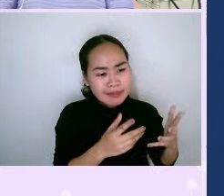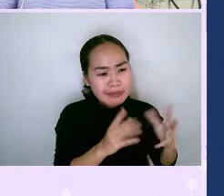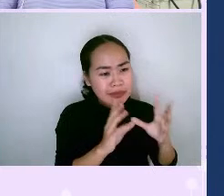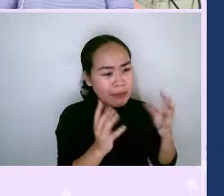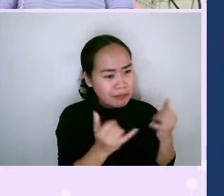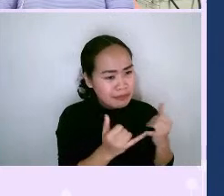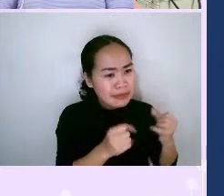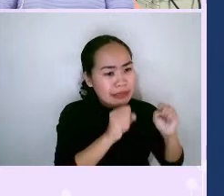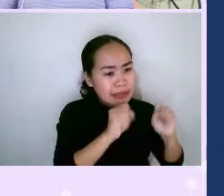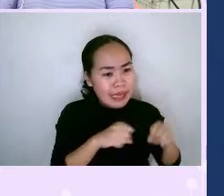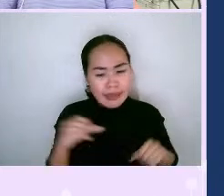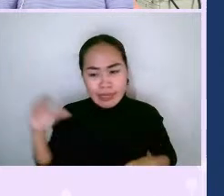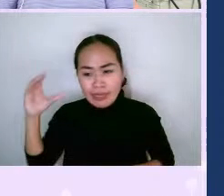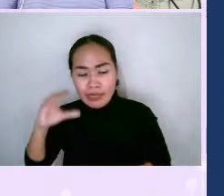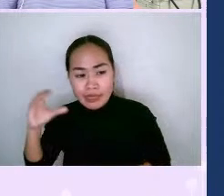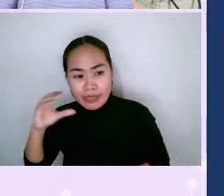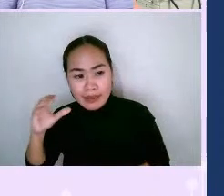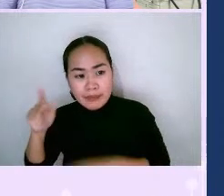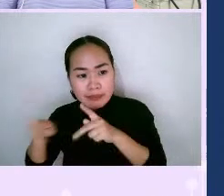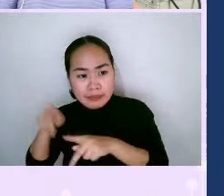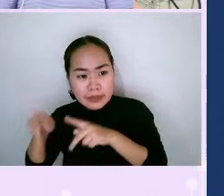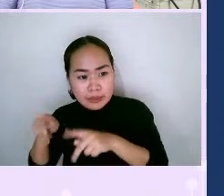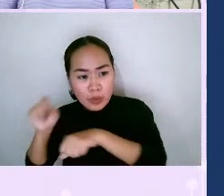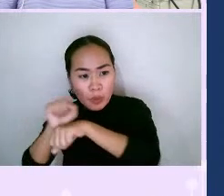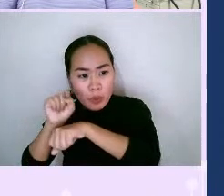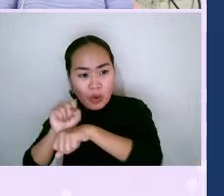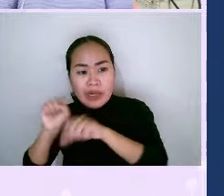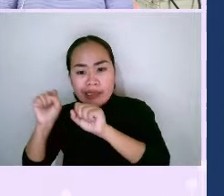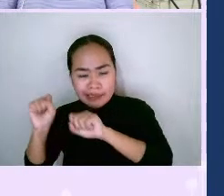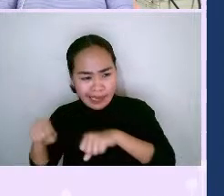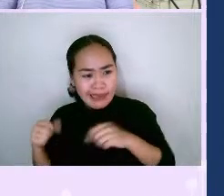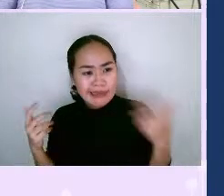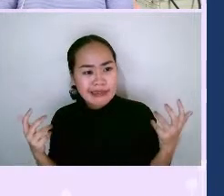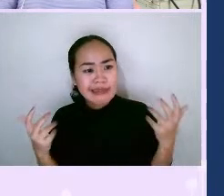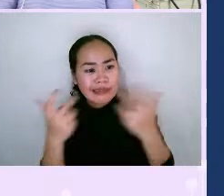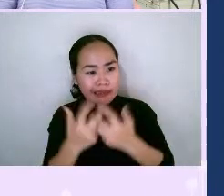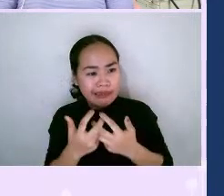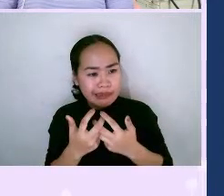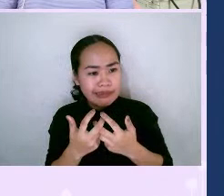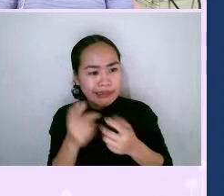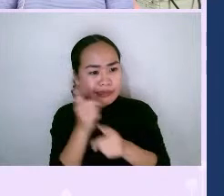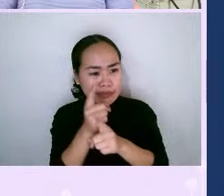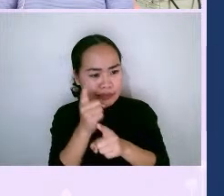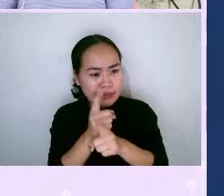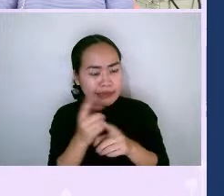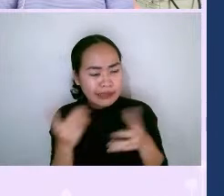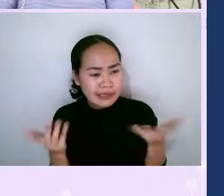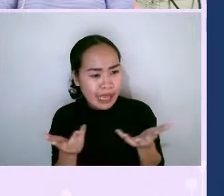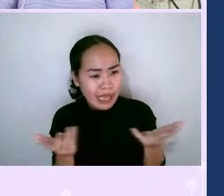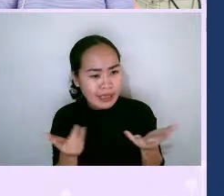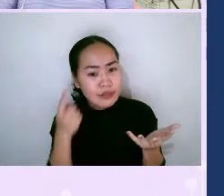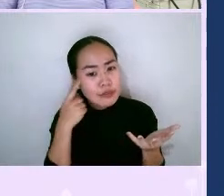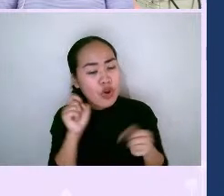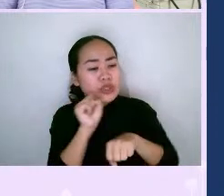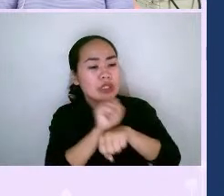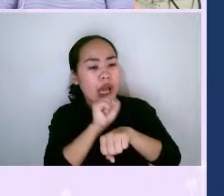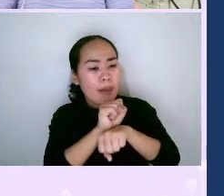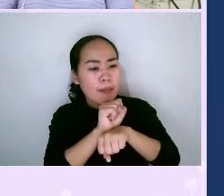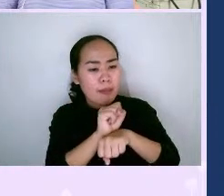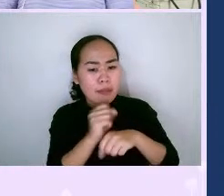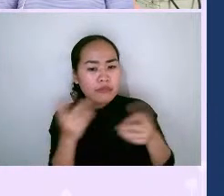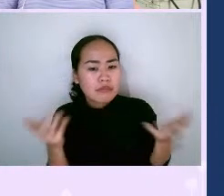multi-platform employment facilitations, our clients may avail services such as job search and placement and